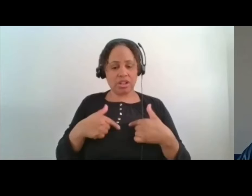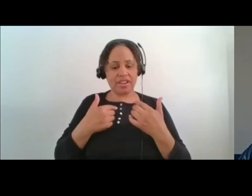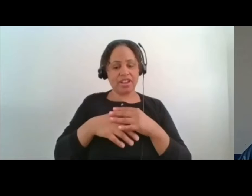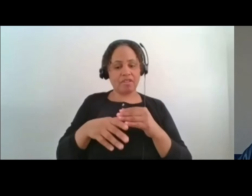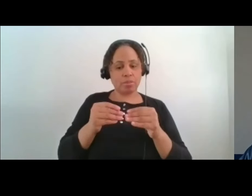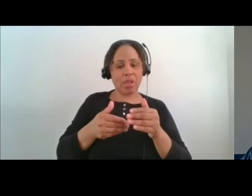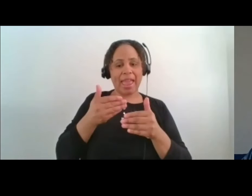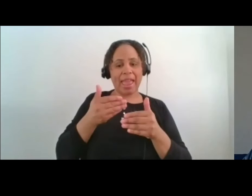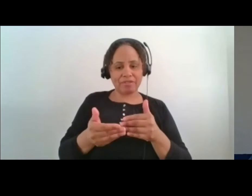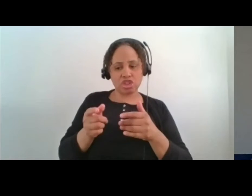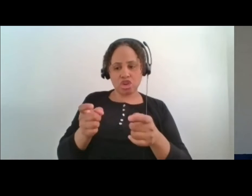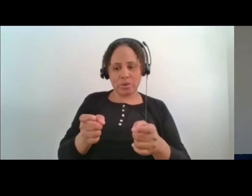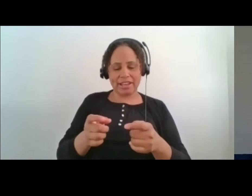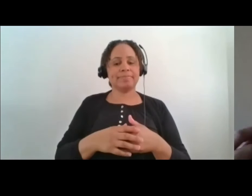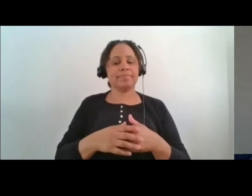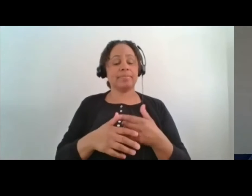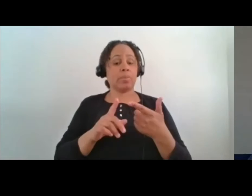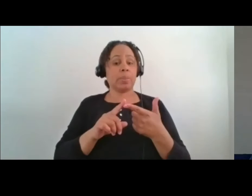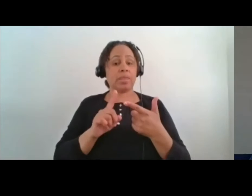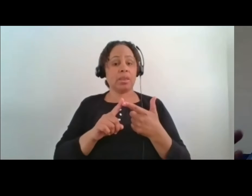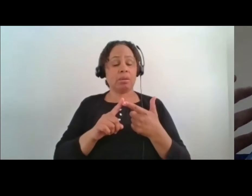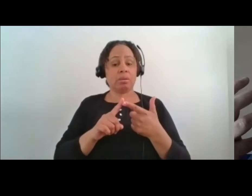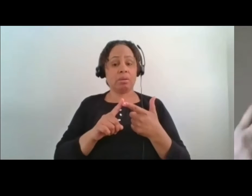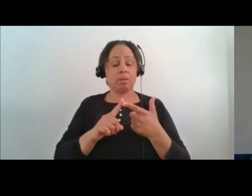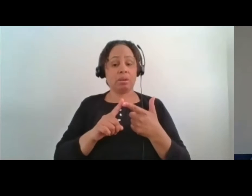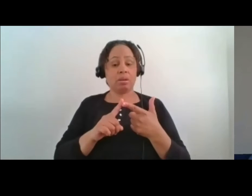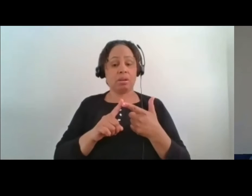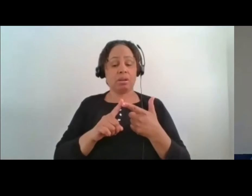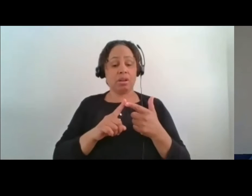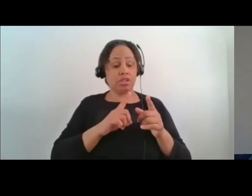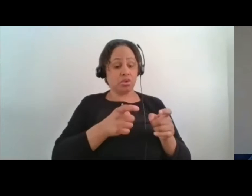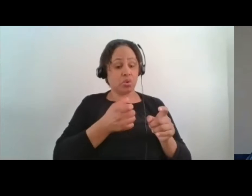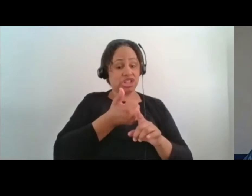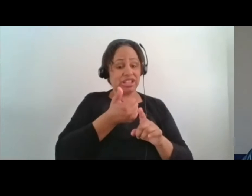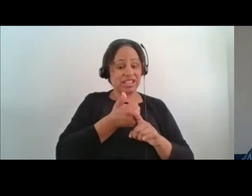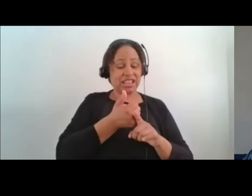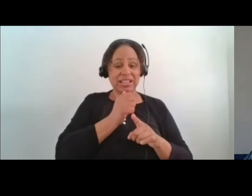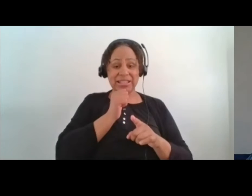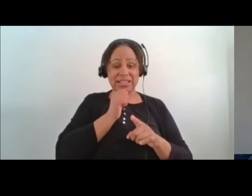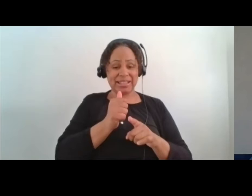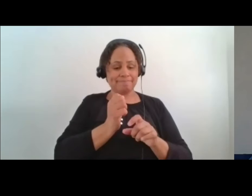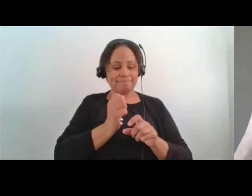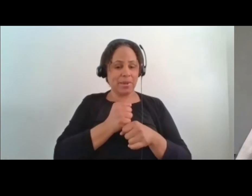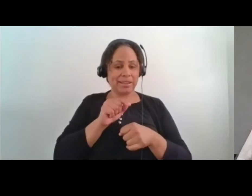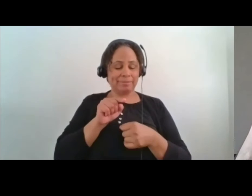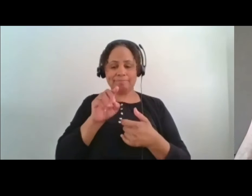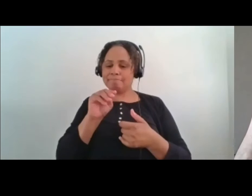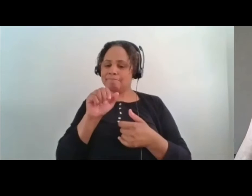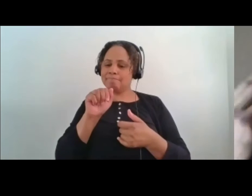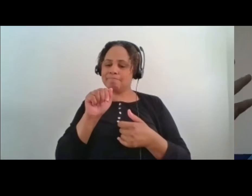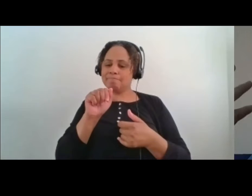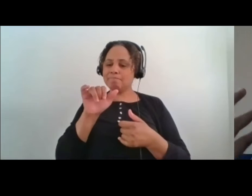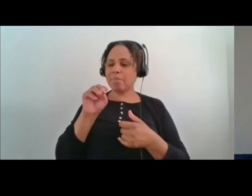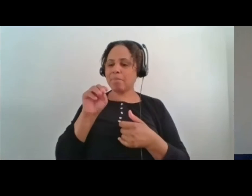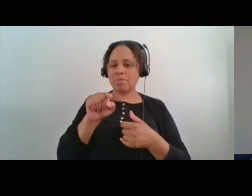other condition is that the donation itself does not maim you outwardly. That, for example, you can't donate